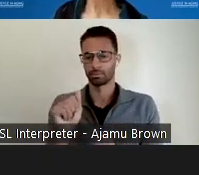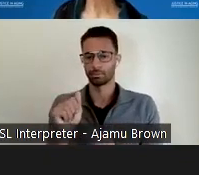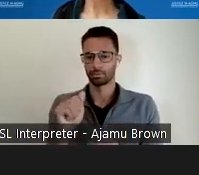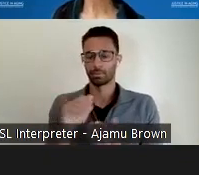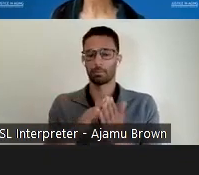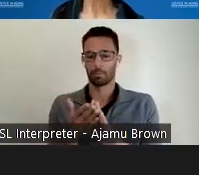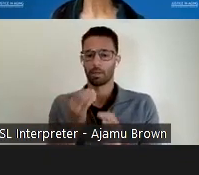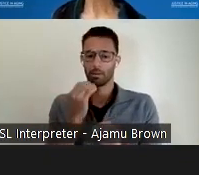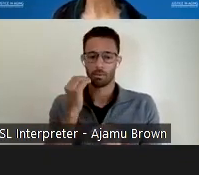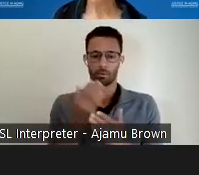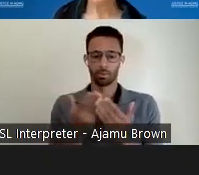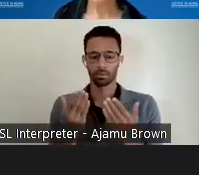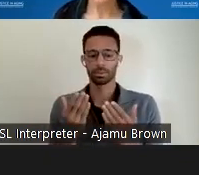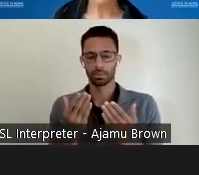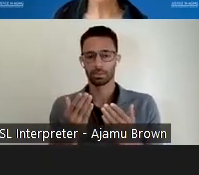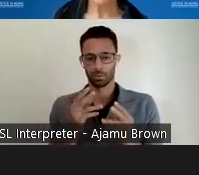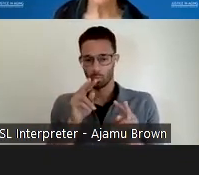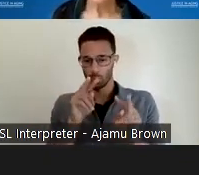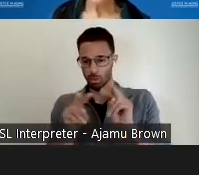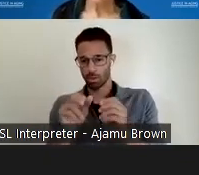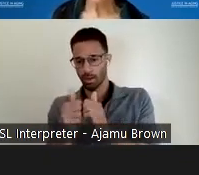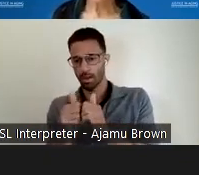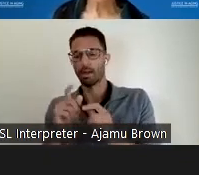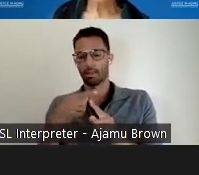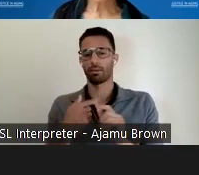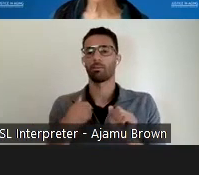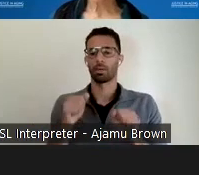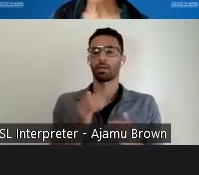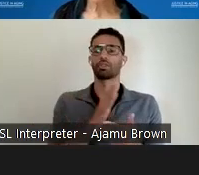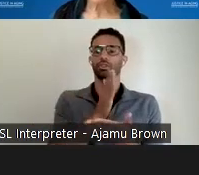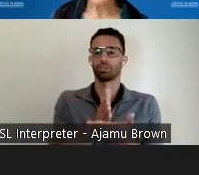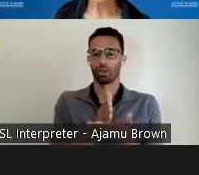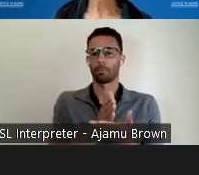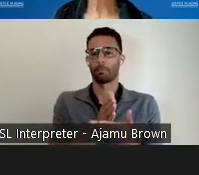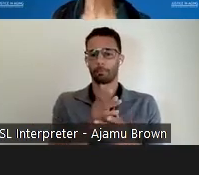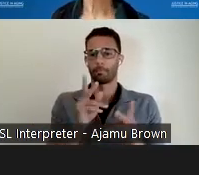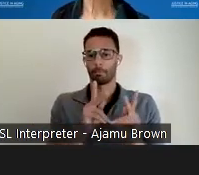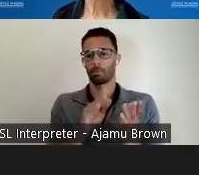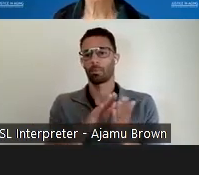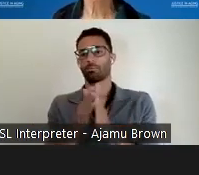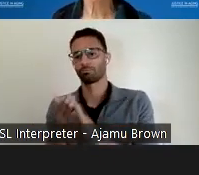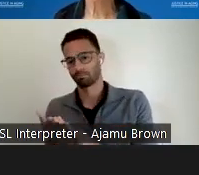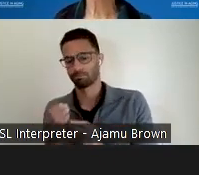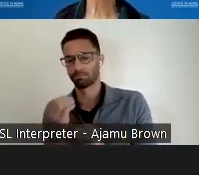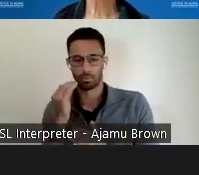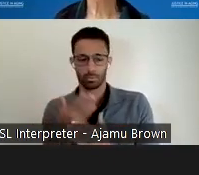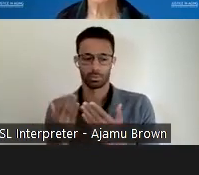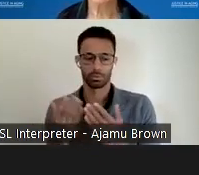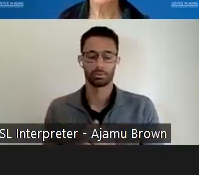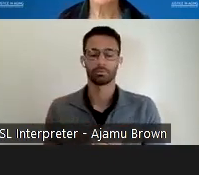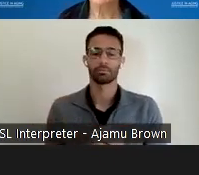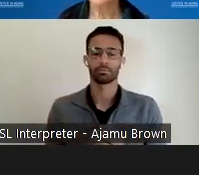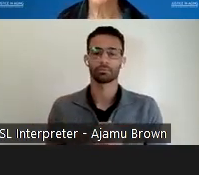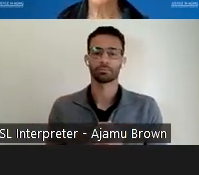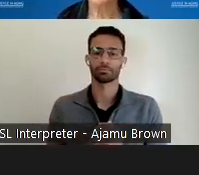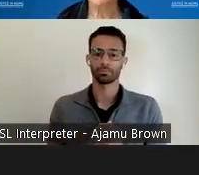able to stem the inflow. And I also want to just add that it's really important